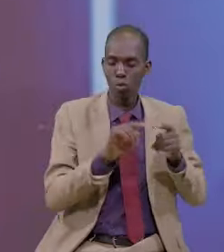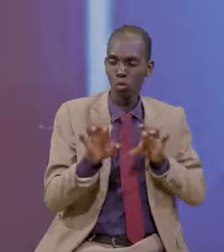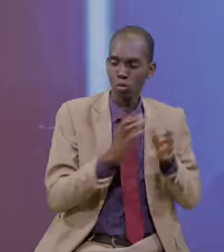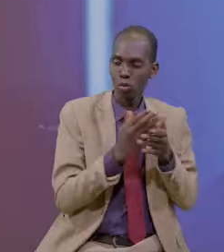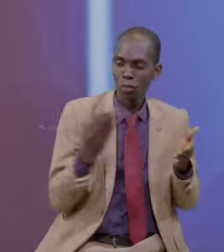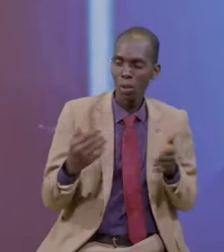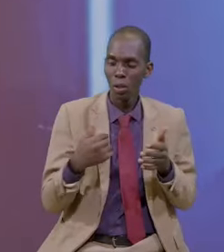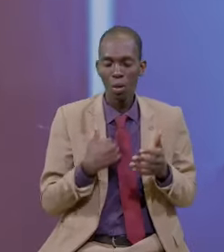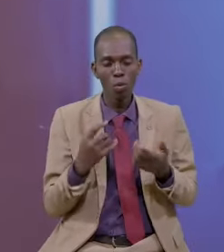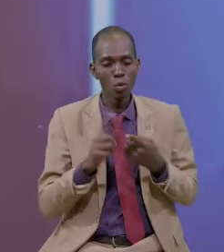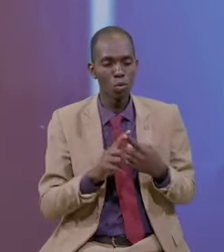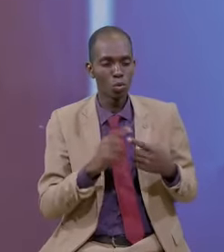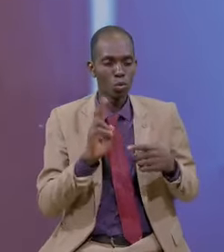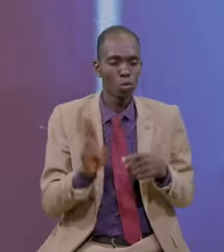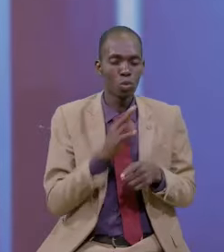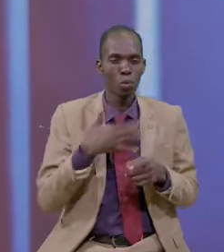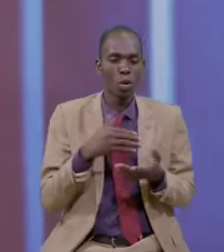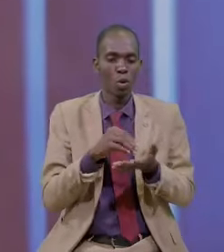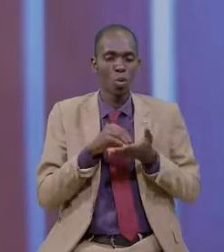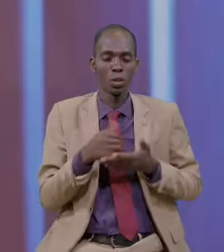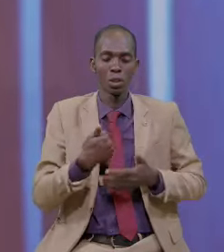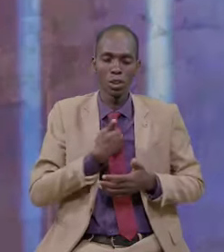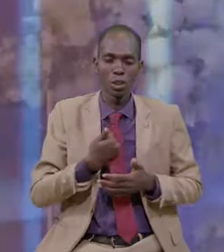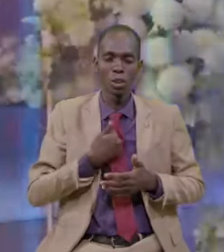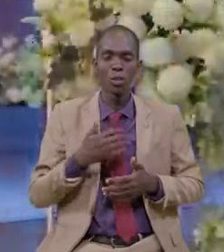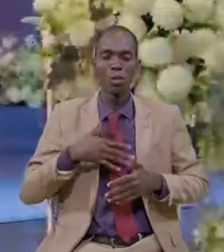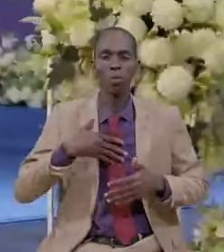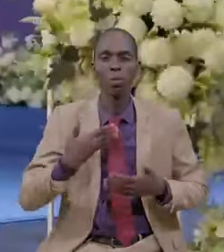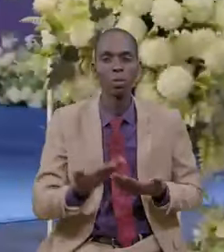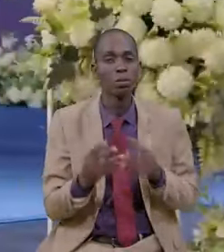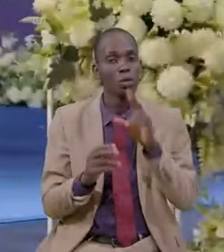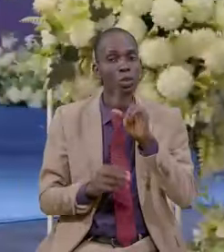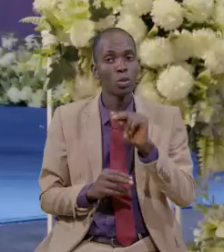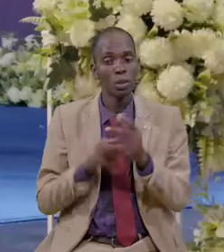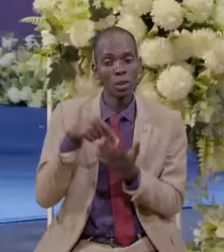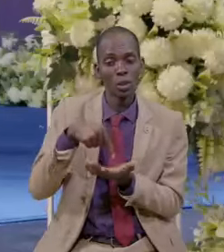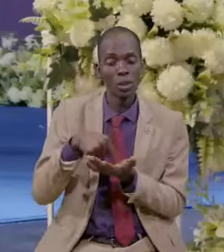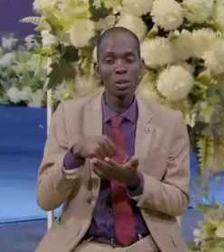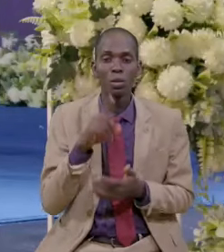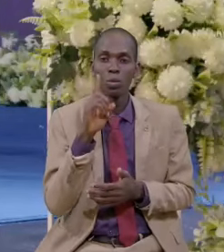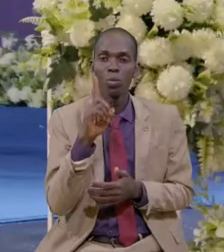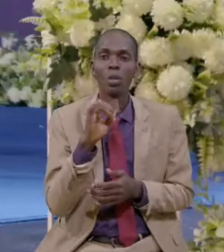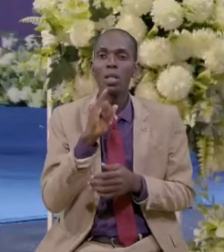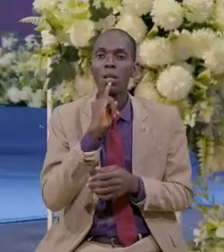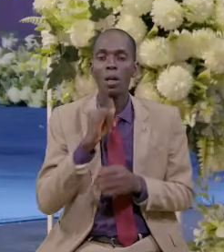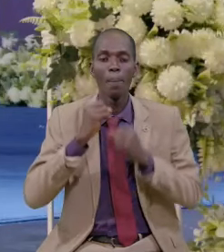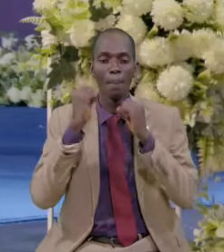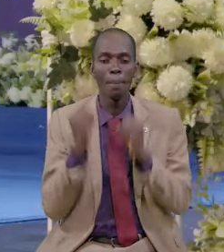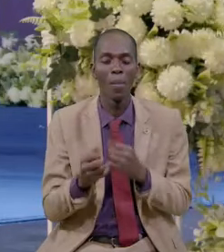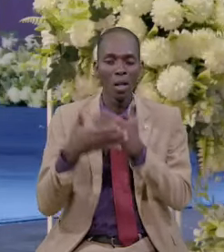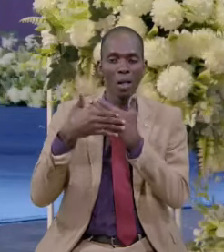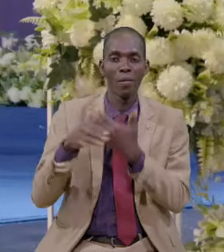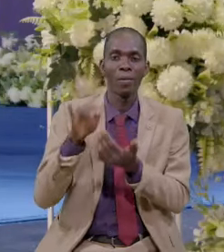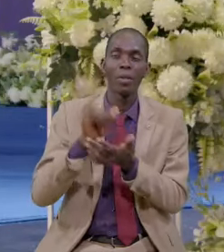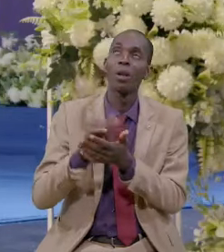apply my own self will. No, this one is power after that the Holy Ghost